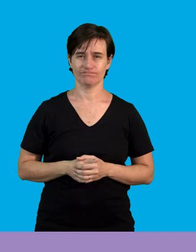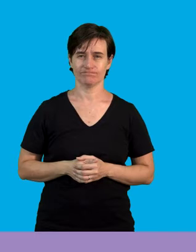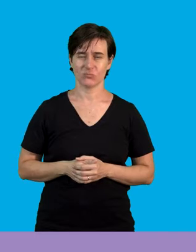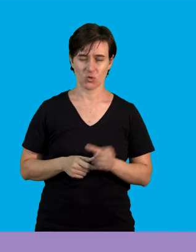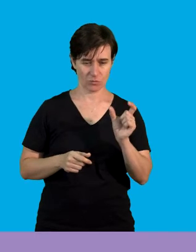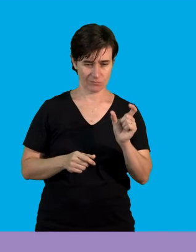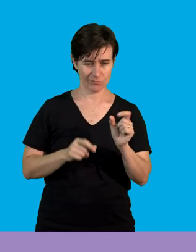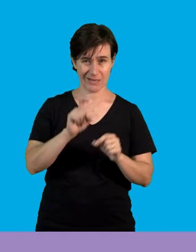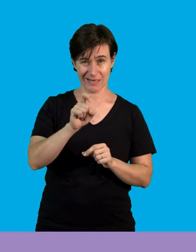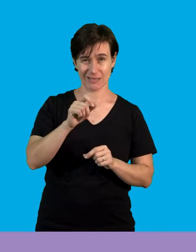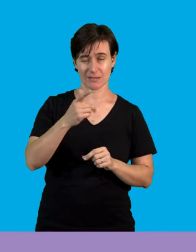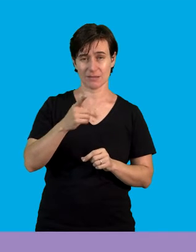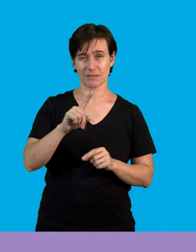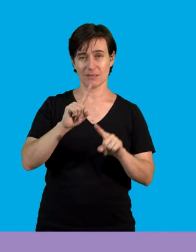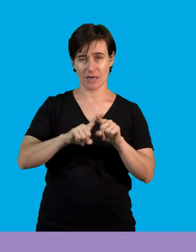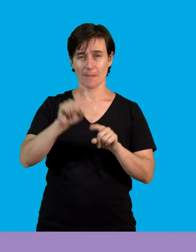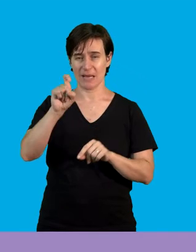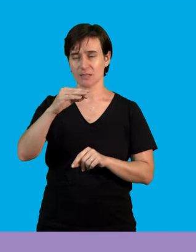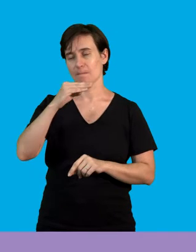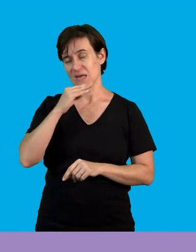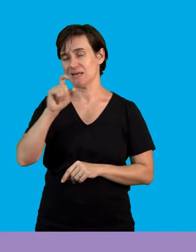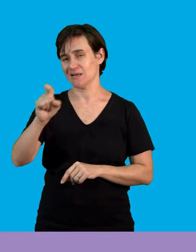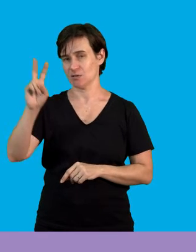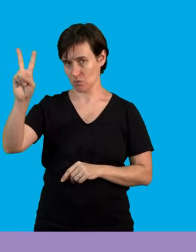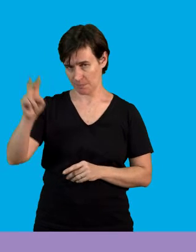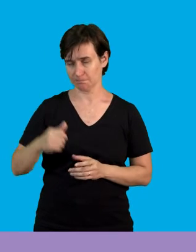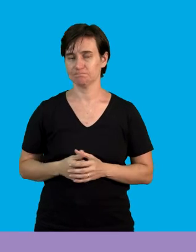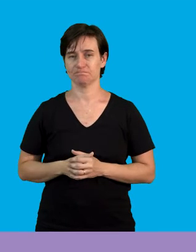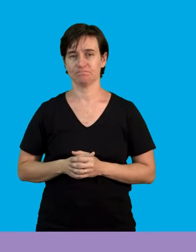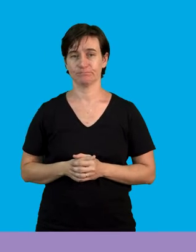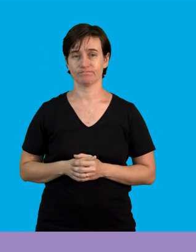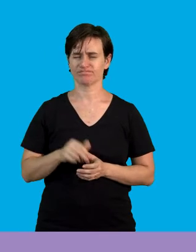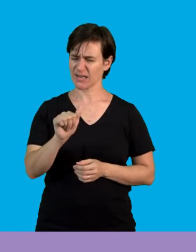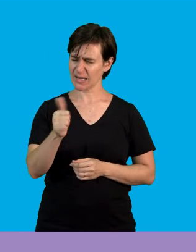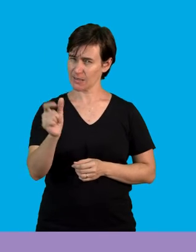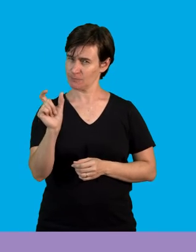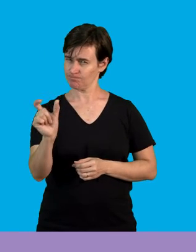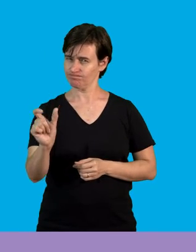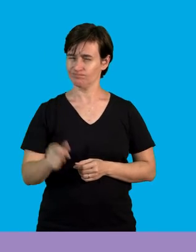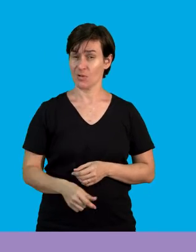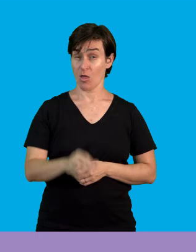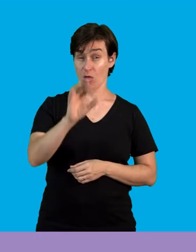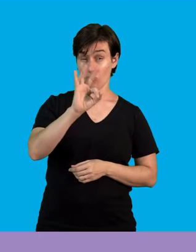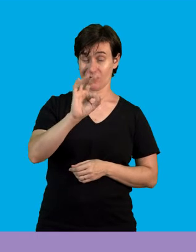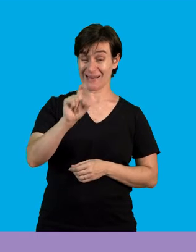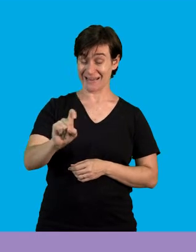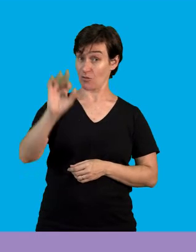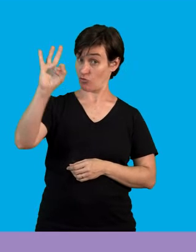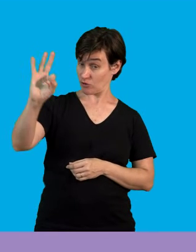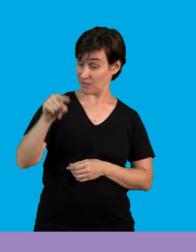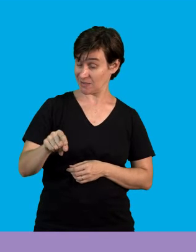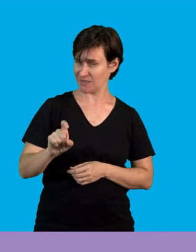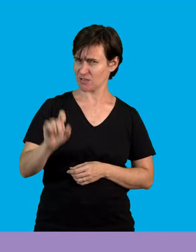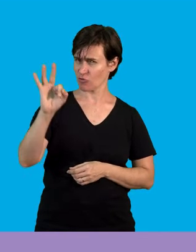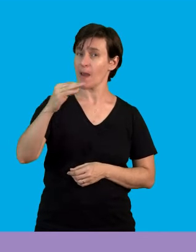one and that one, we have x to the exponent 2. Look at the next part, which is x to the exponent 3. So it